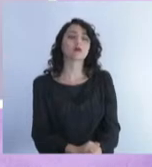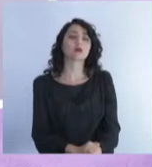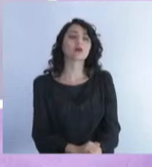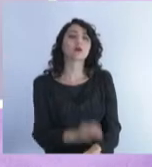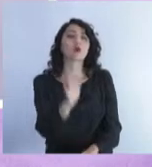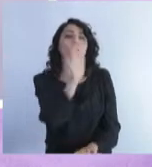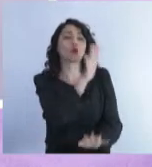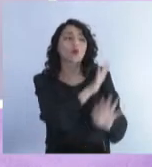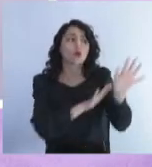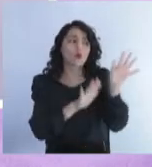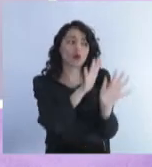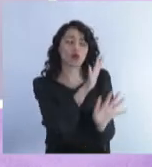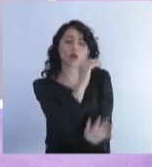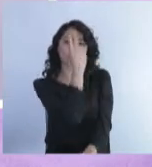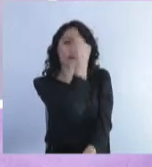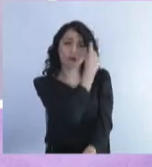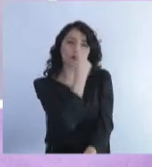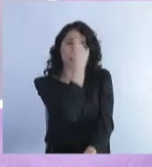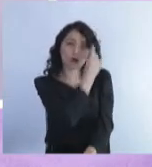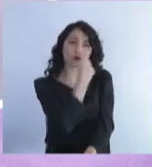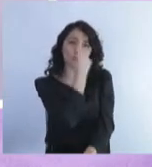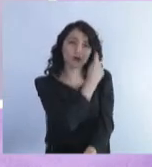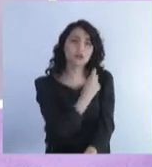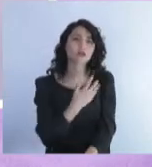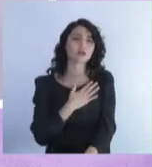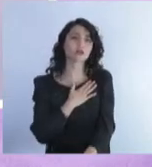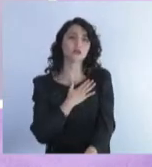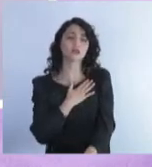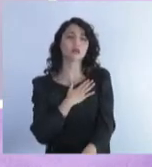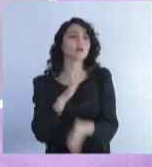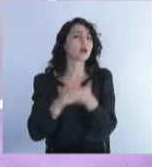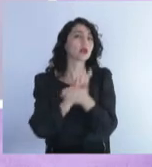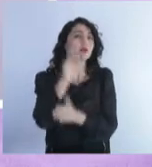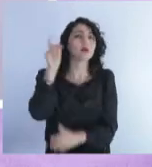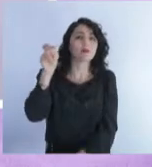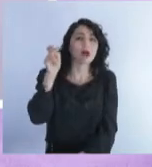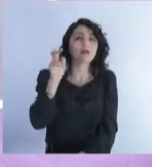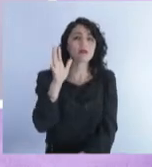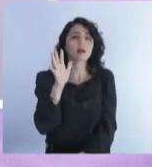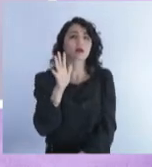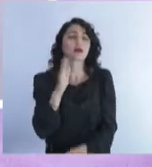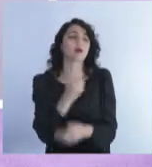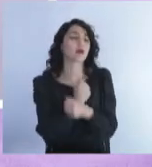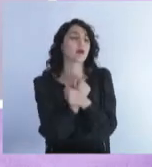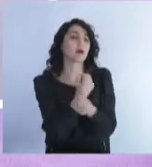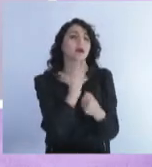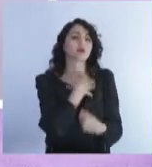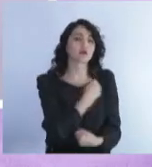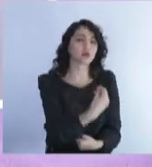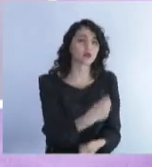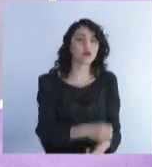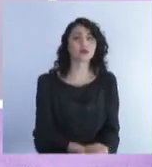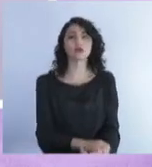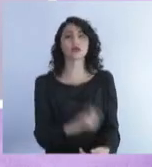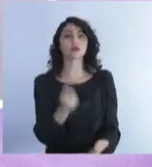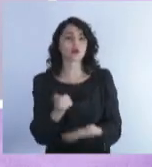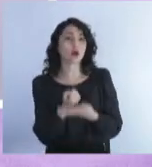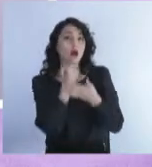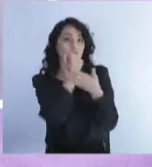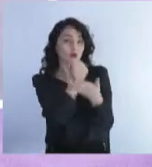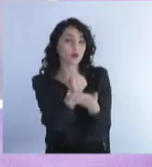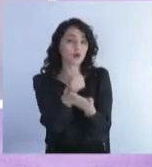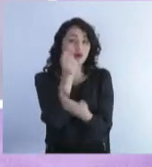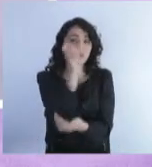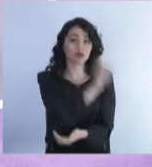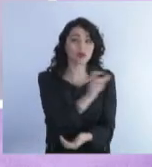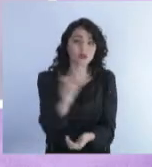empathy, the caring, the concern that a parent feels in loving a child. This is what allows us to help